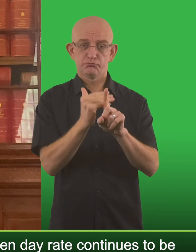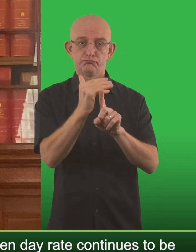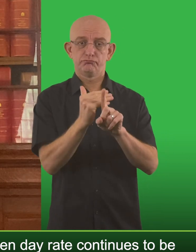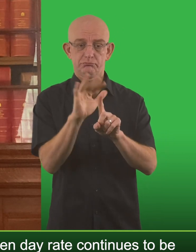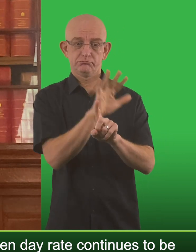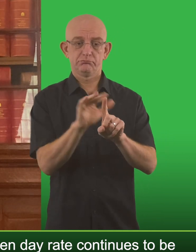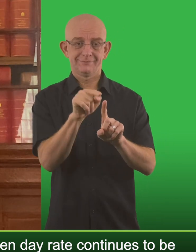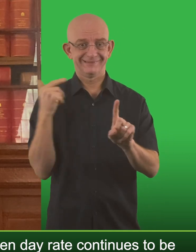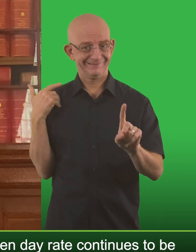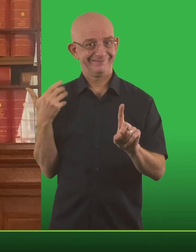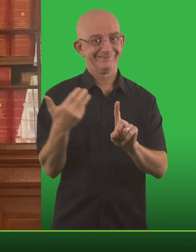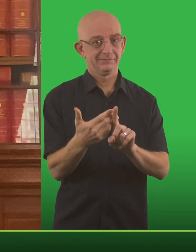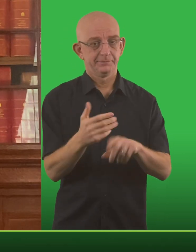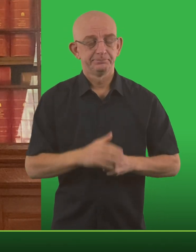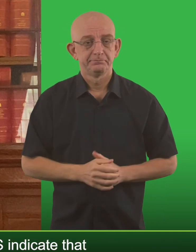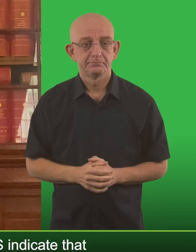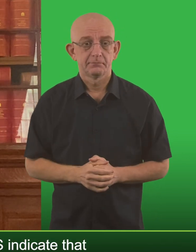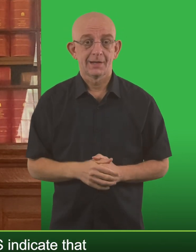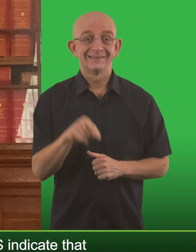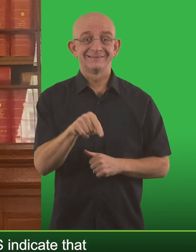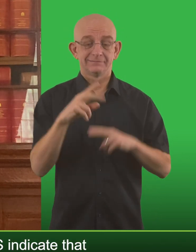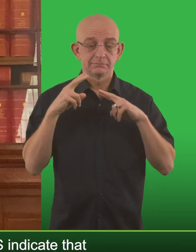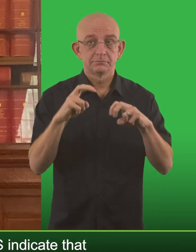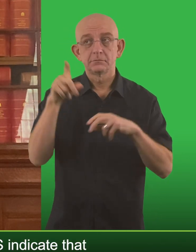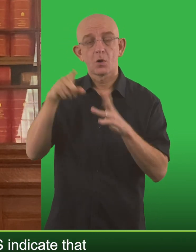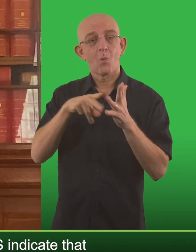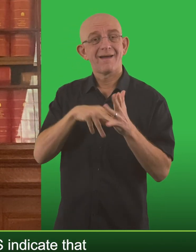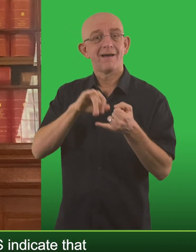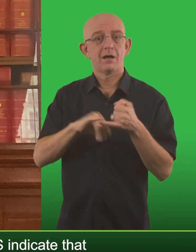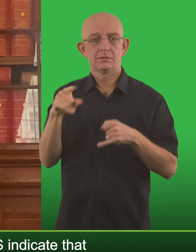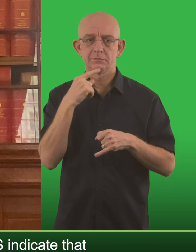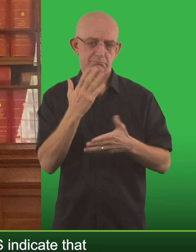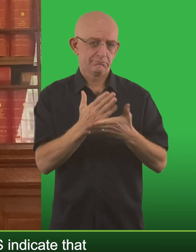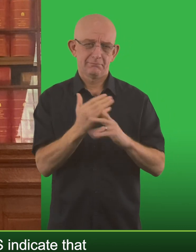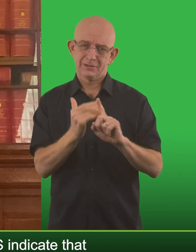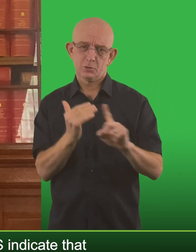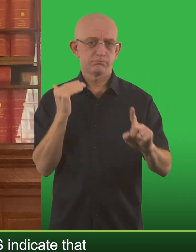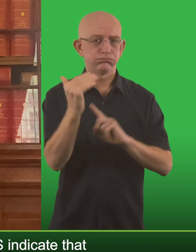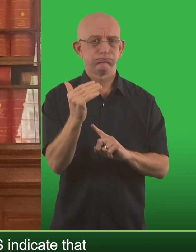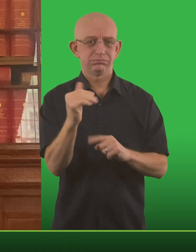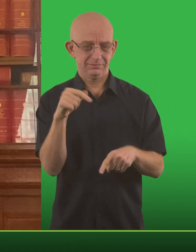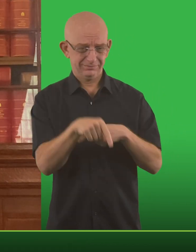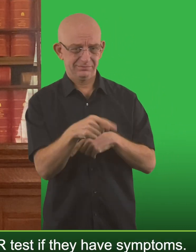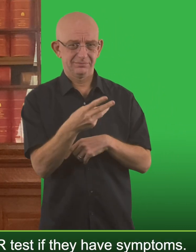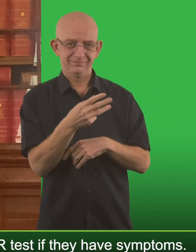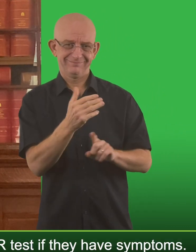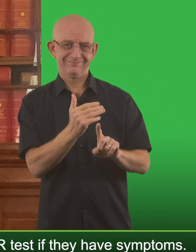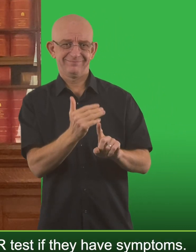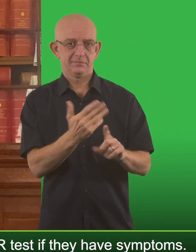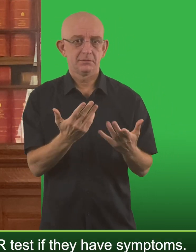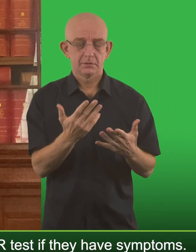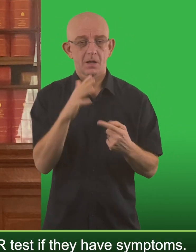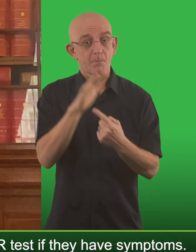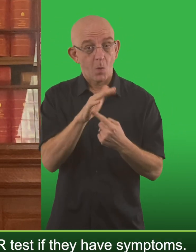and is oscillating around about that mark. Recent estimates by the ONS indicate that the true rate may be much higher than that, so it remains